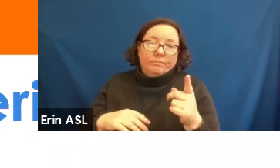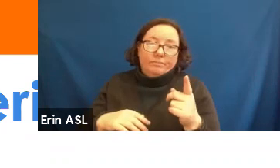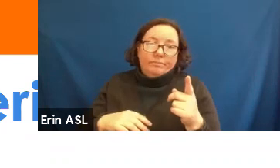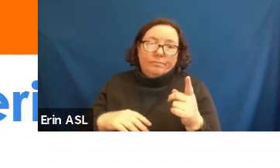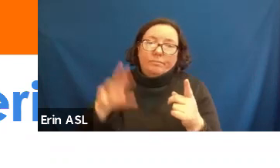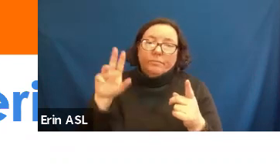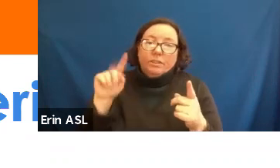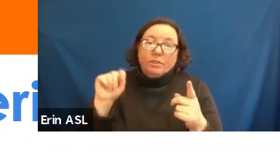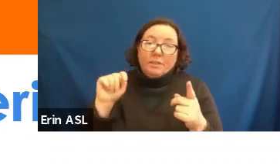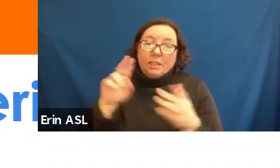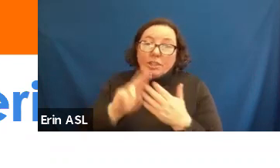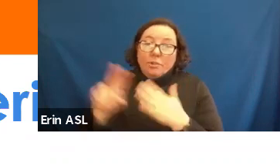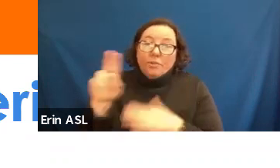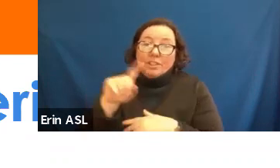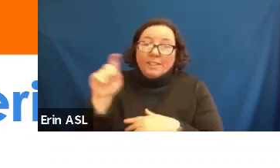UT Austin